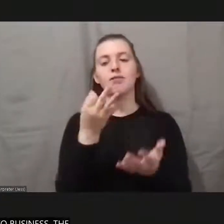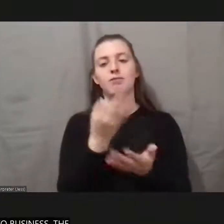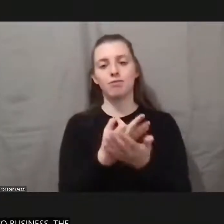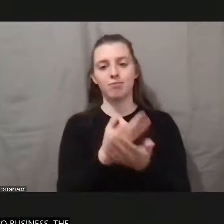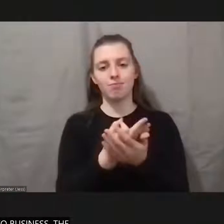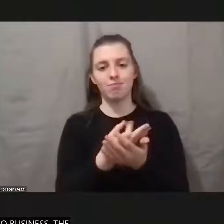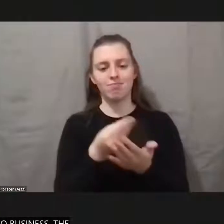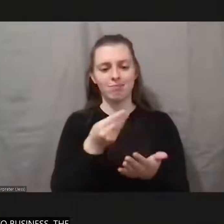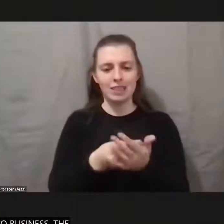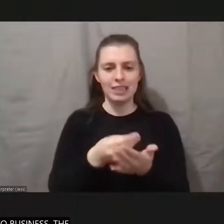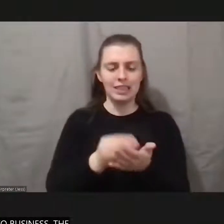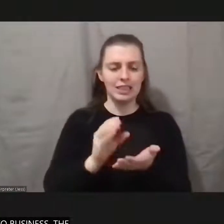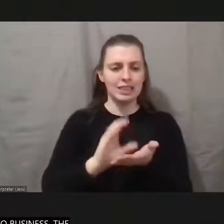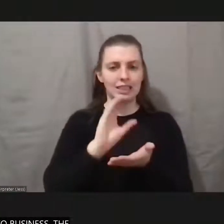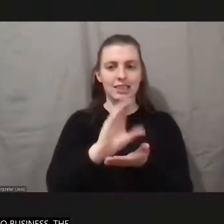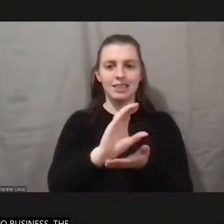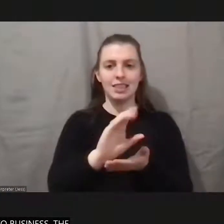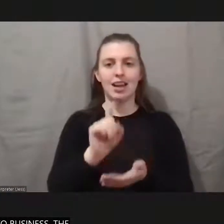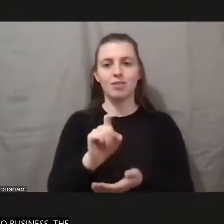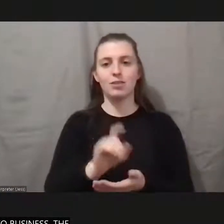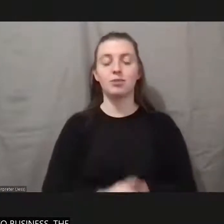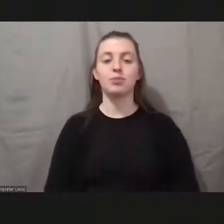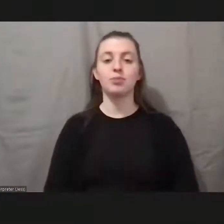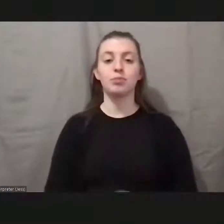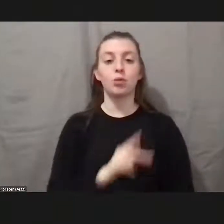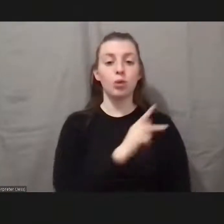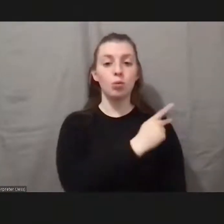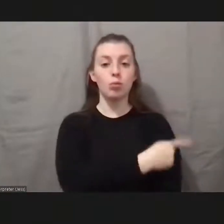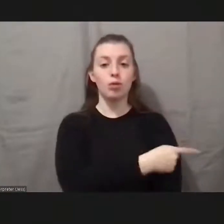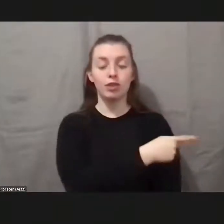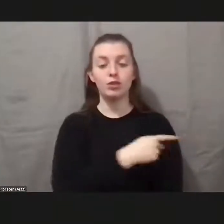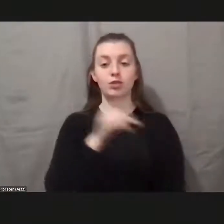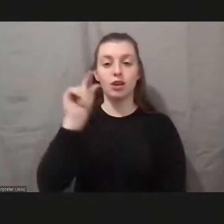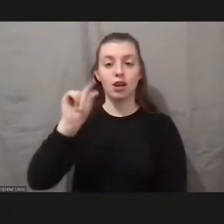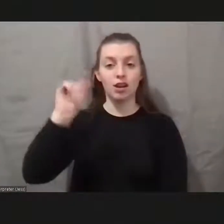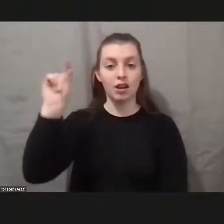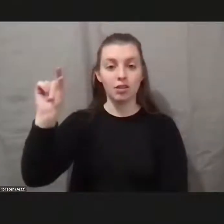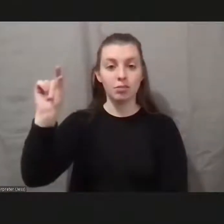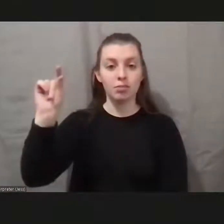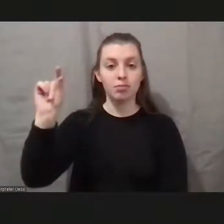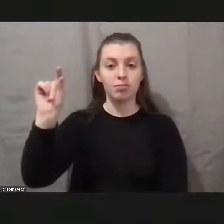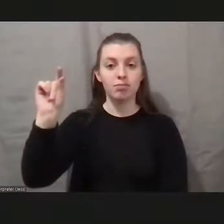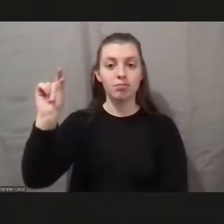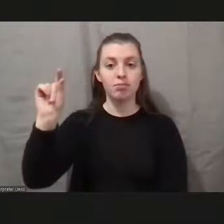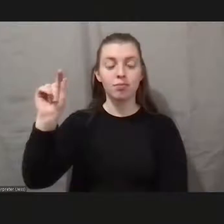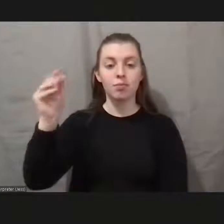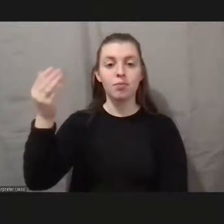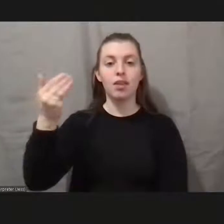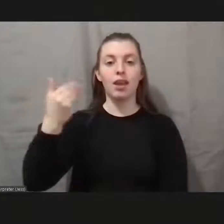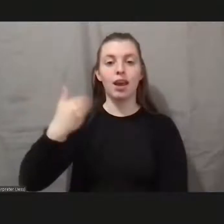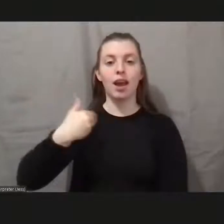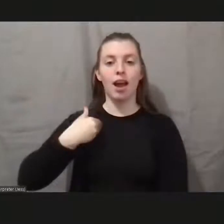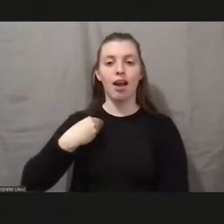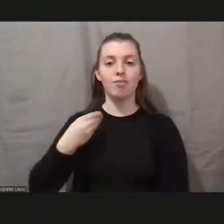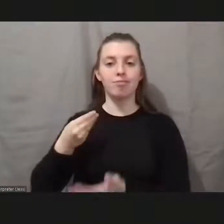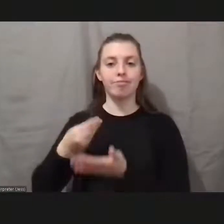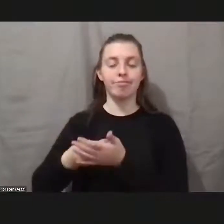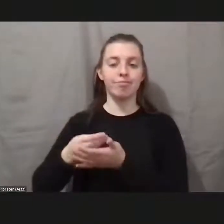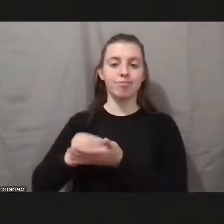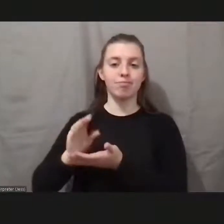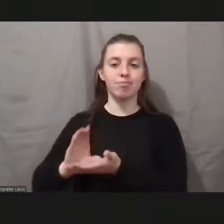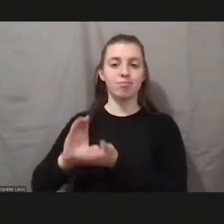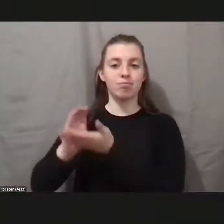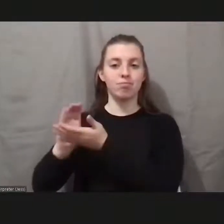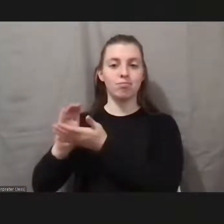what I love about the provincial government is that they immediately put something in place to help businesses do this when they brought